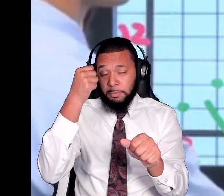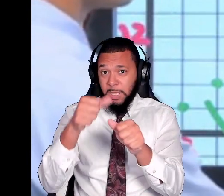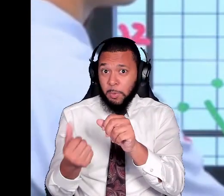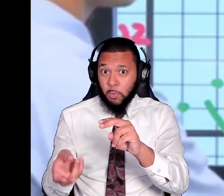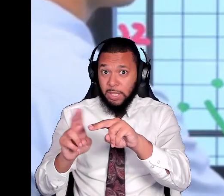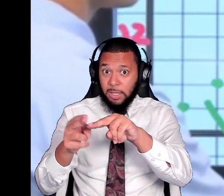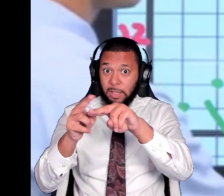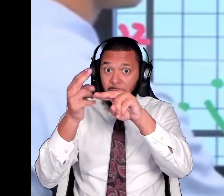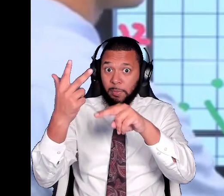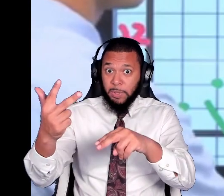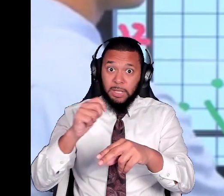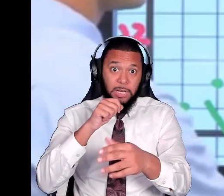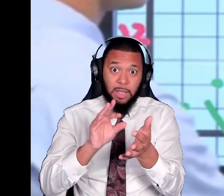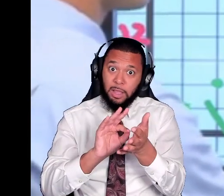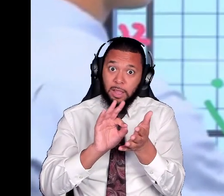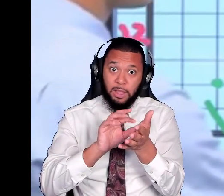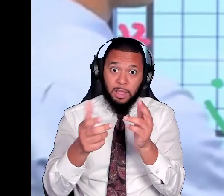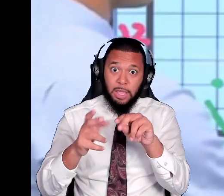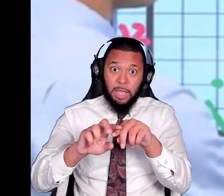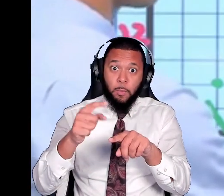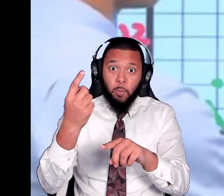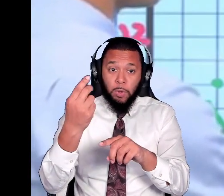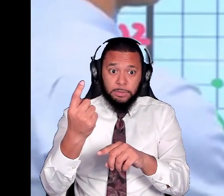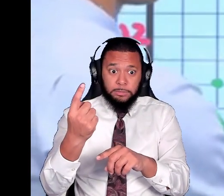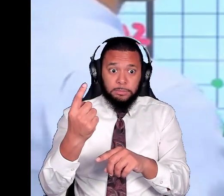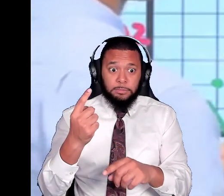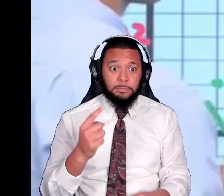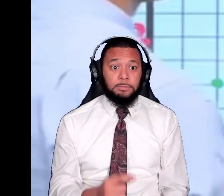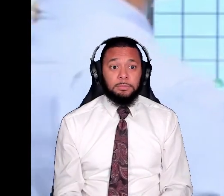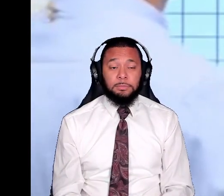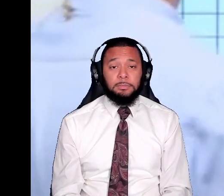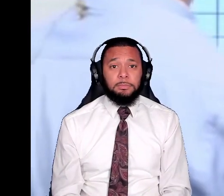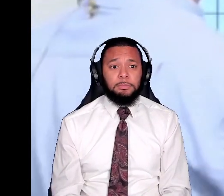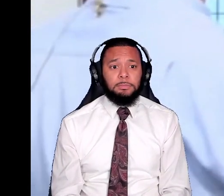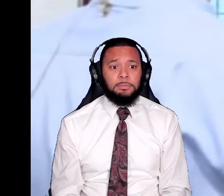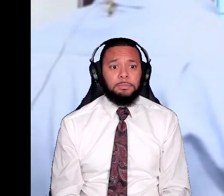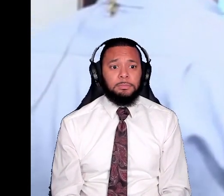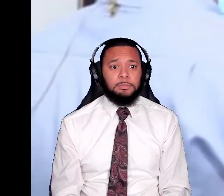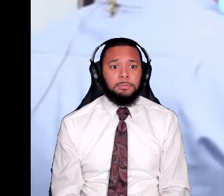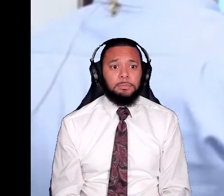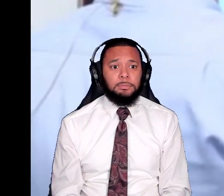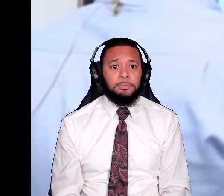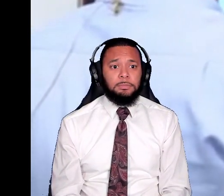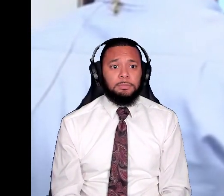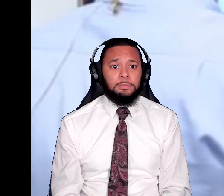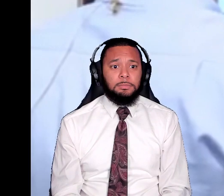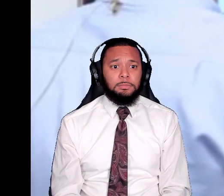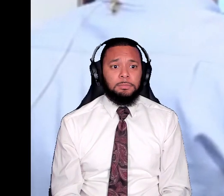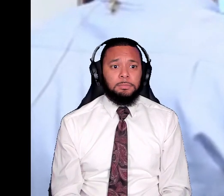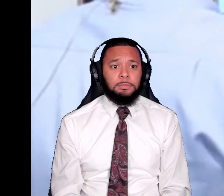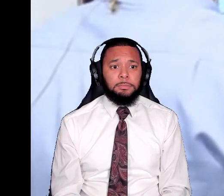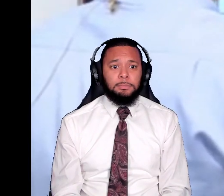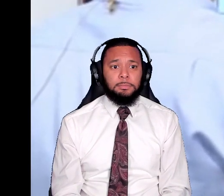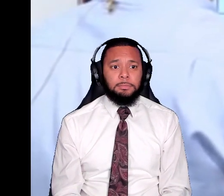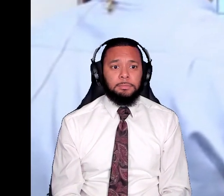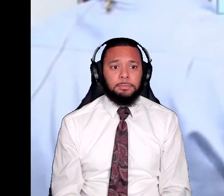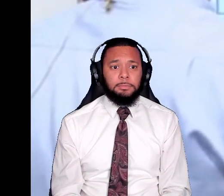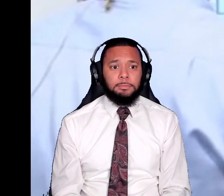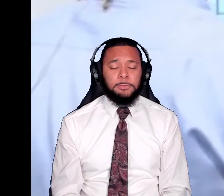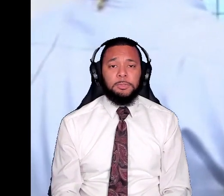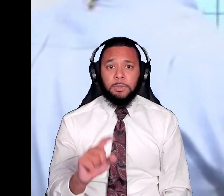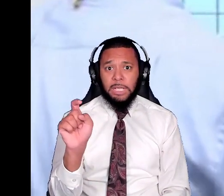24, 27, 30, 33. Okay, so this is an x value of 33.